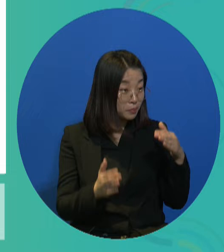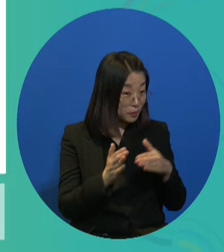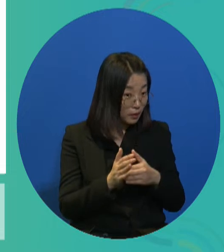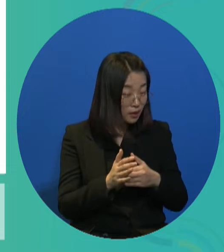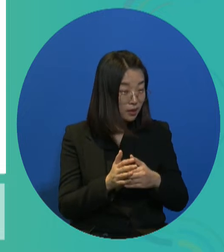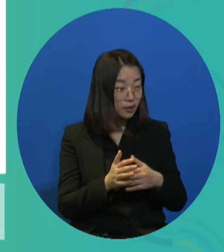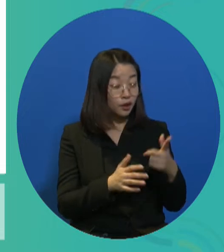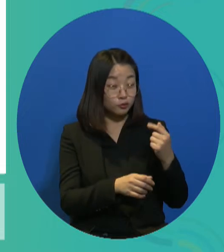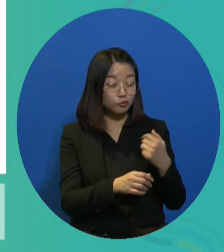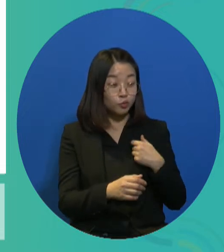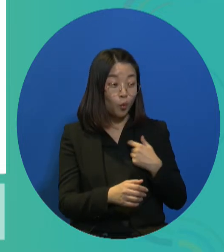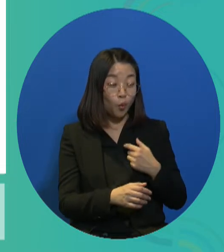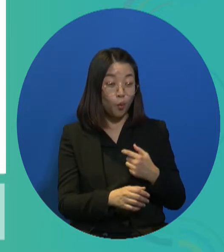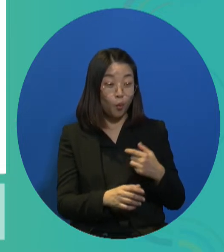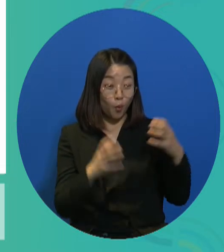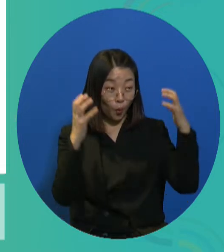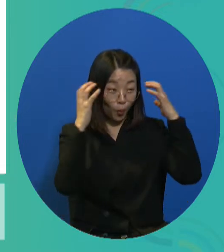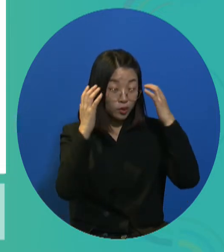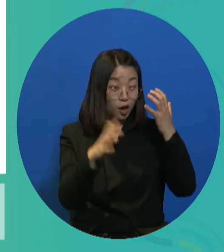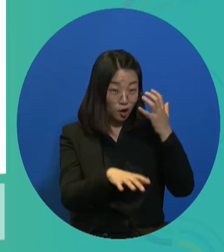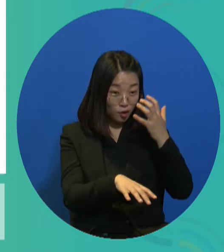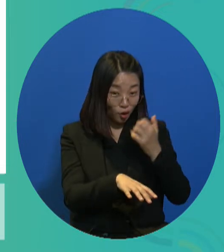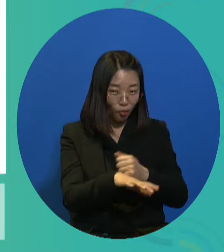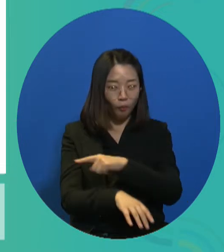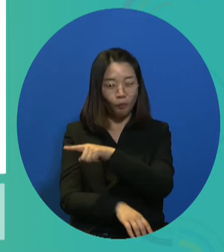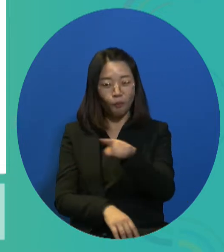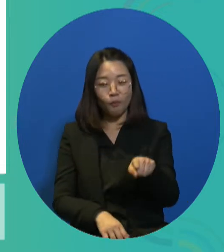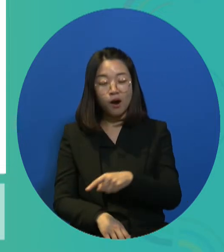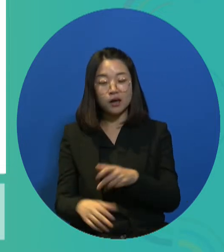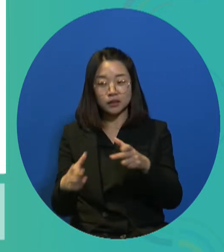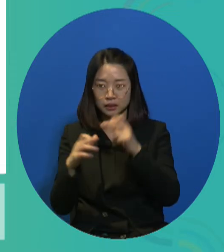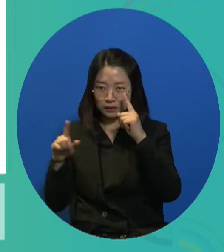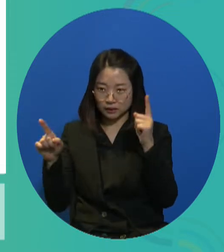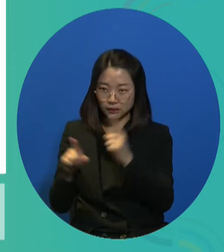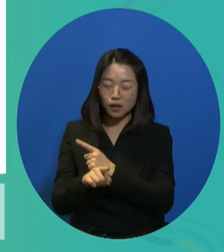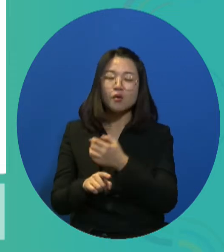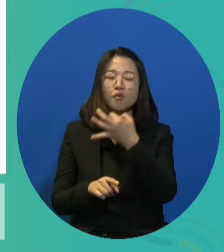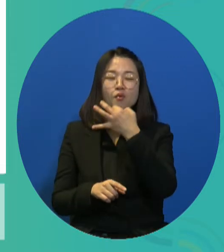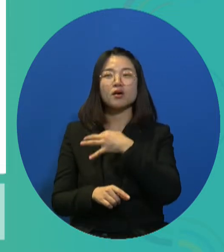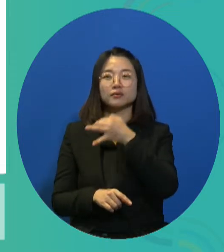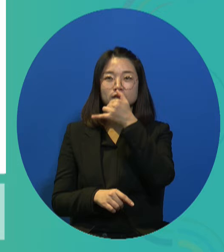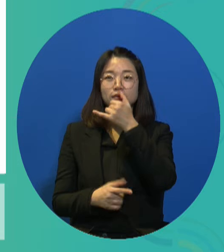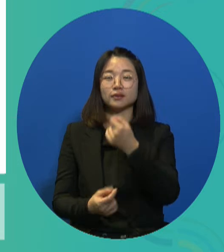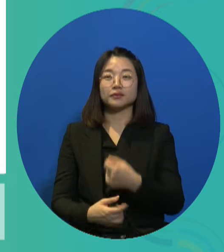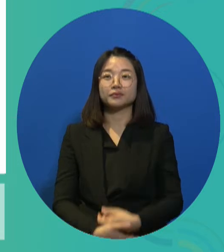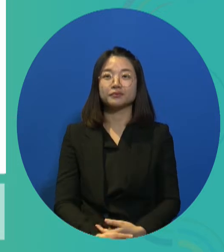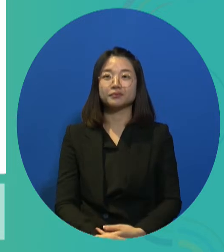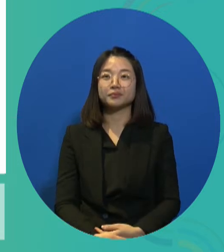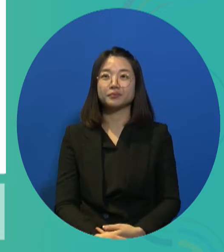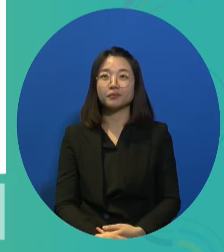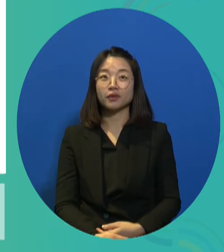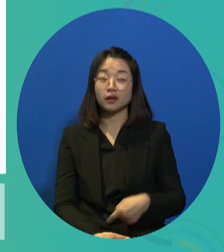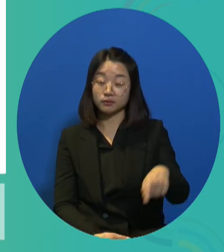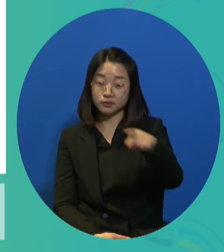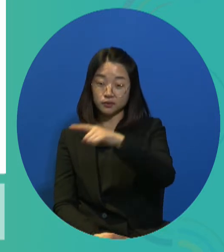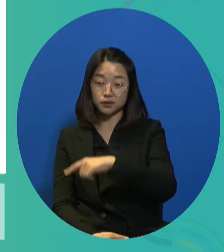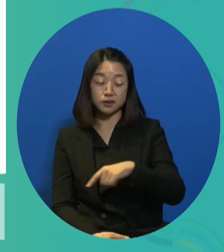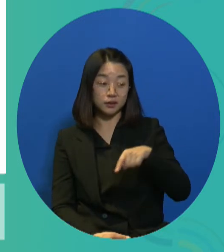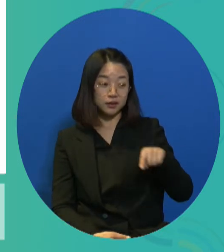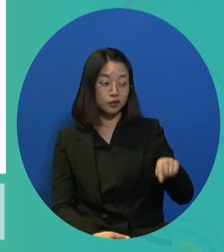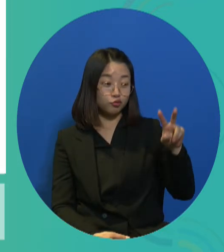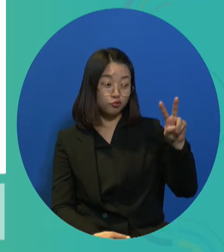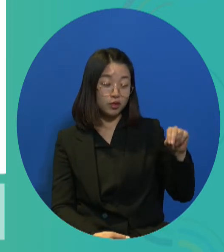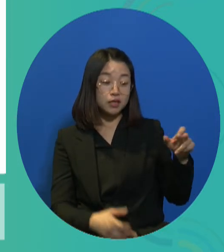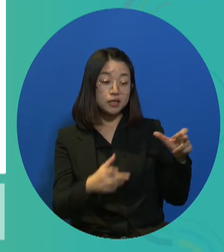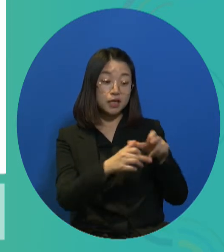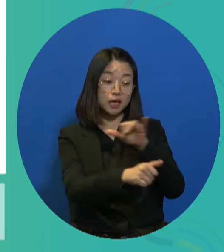doing like we did and trying to use the optional protocol. I'd say to